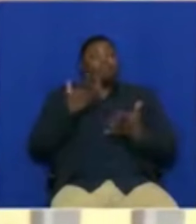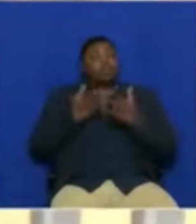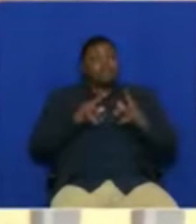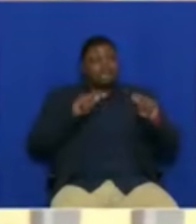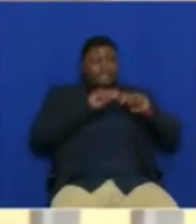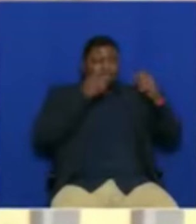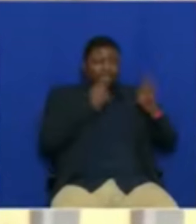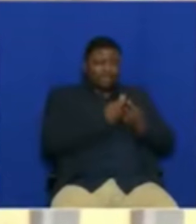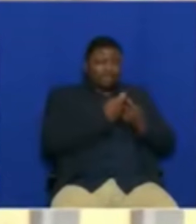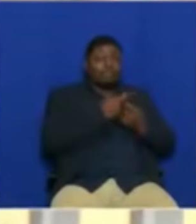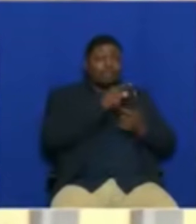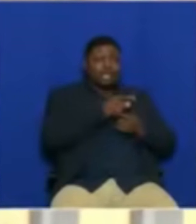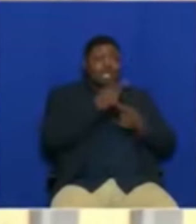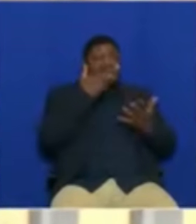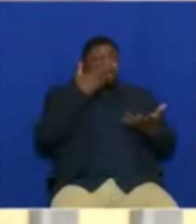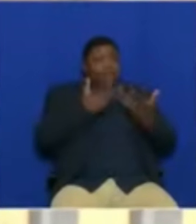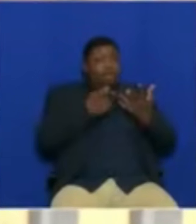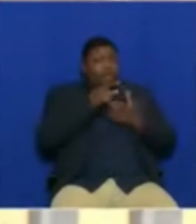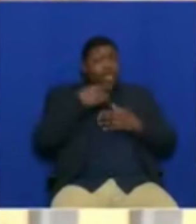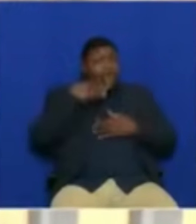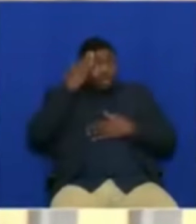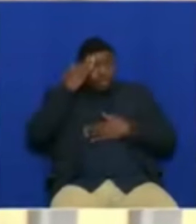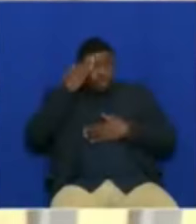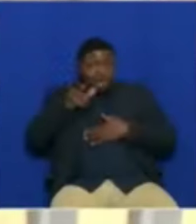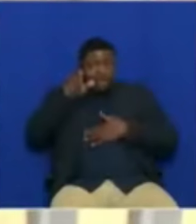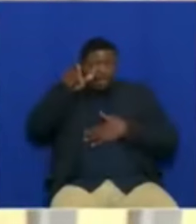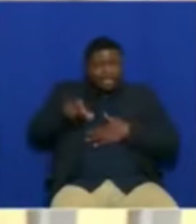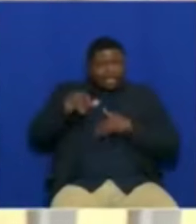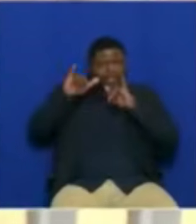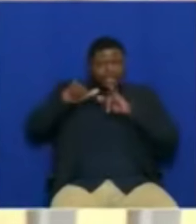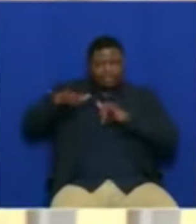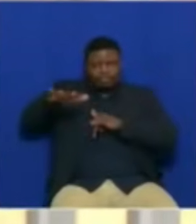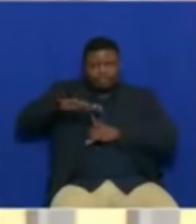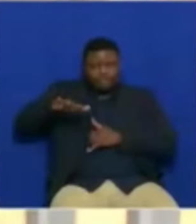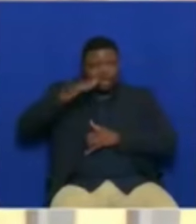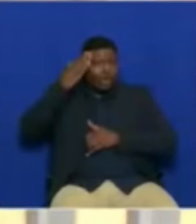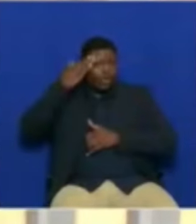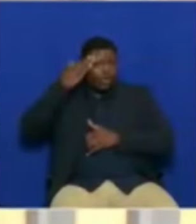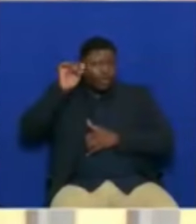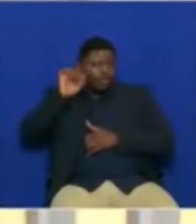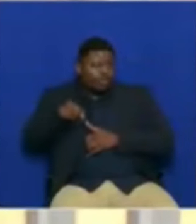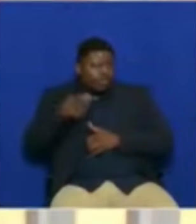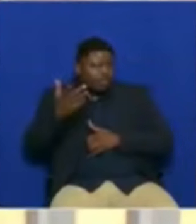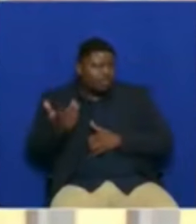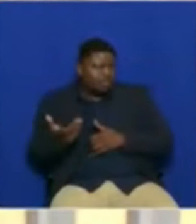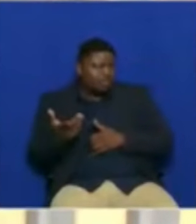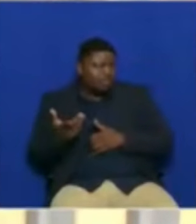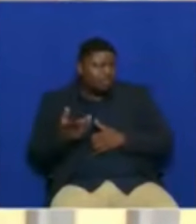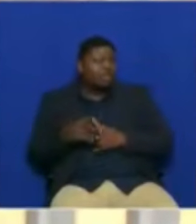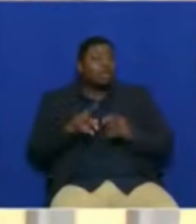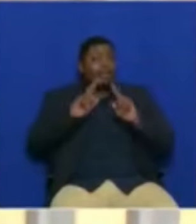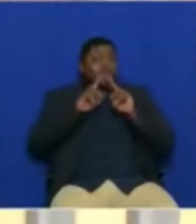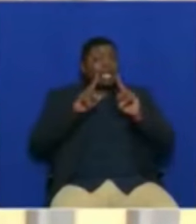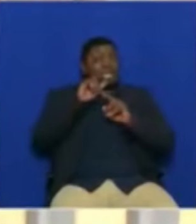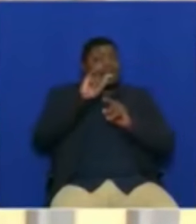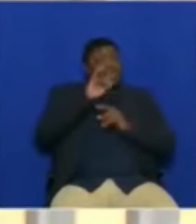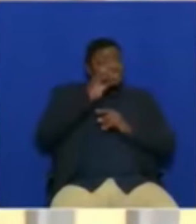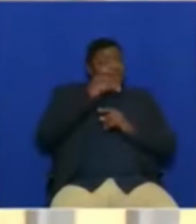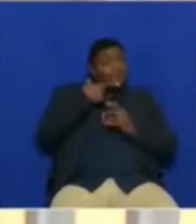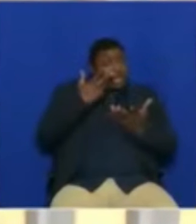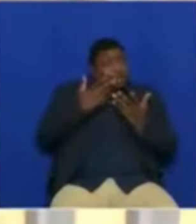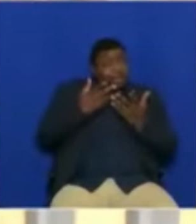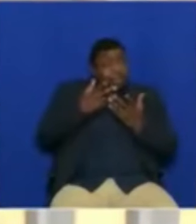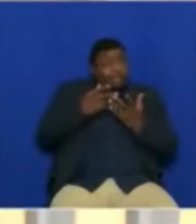accused lives? If you know, and let's come back to these facts. Yes. You know where General